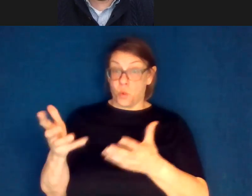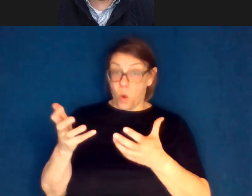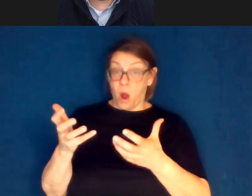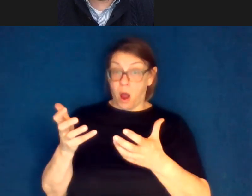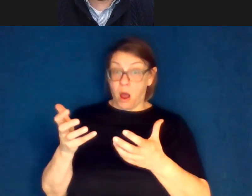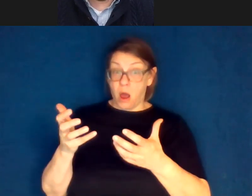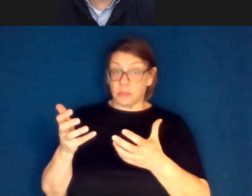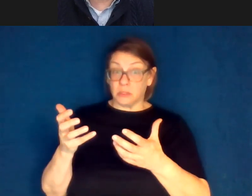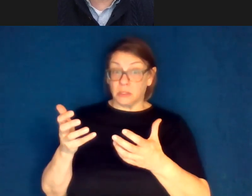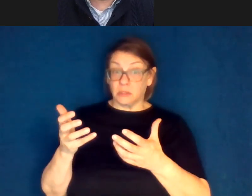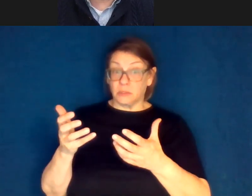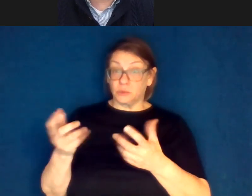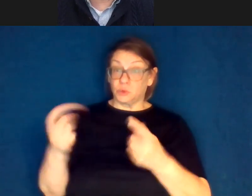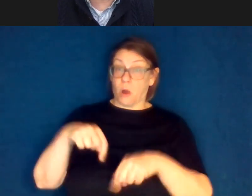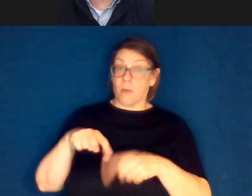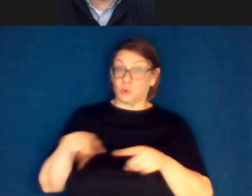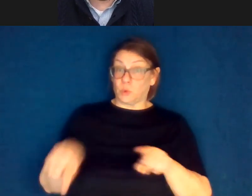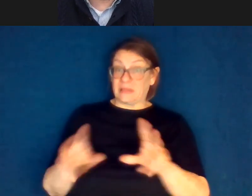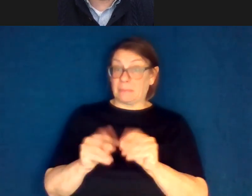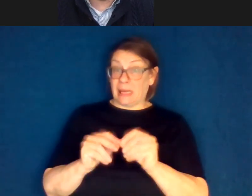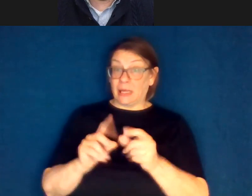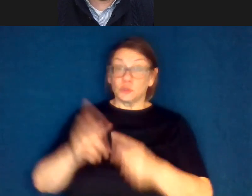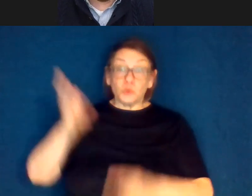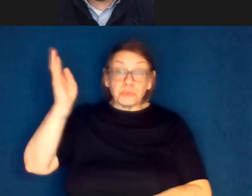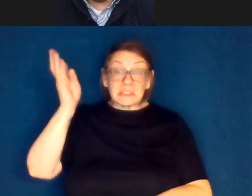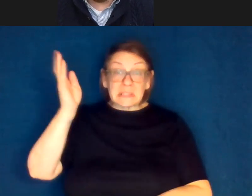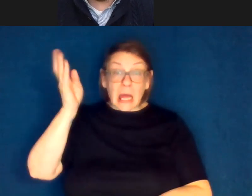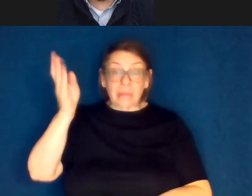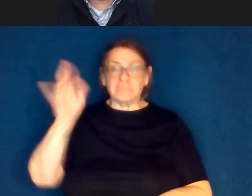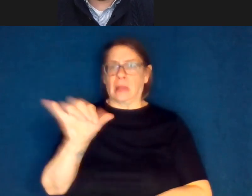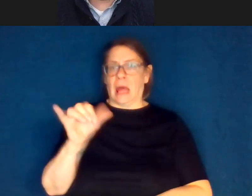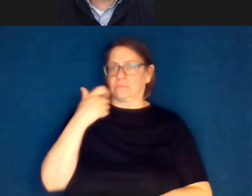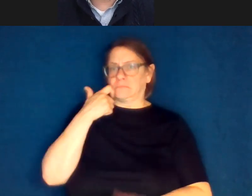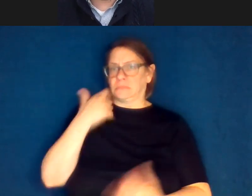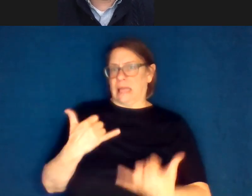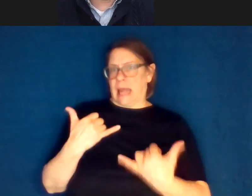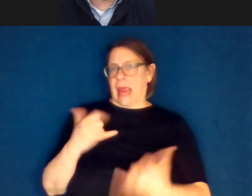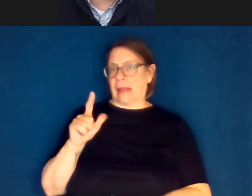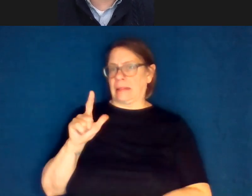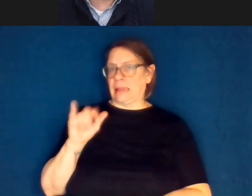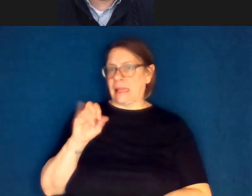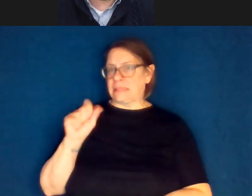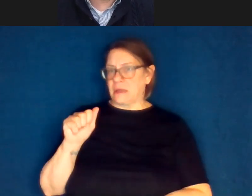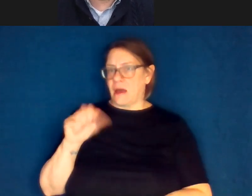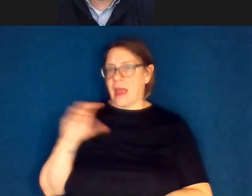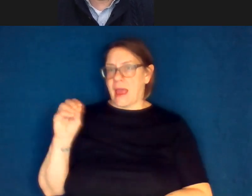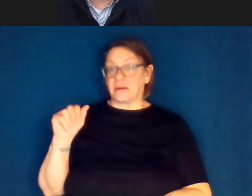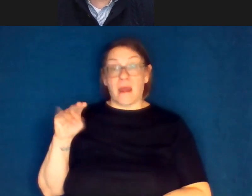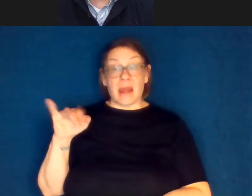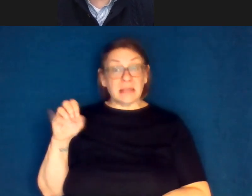to come into the meeting to talk, like we had Anish and Lisa today, please let me